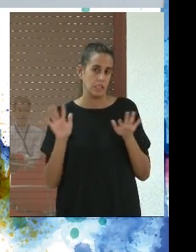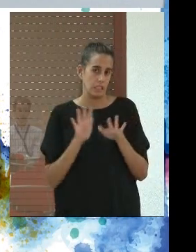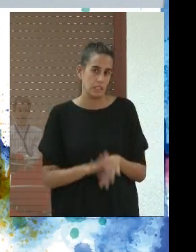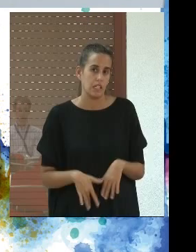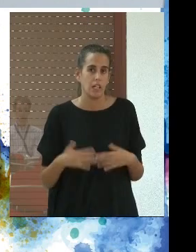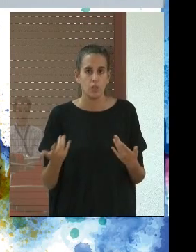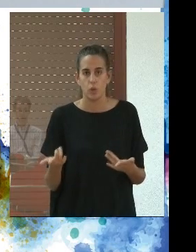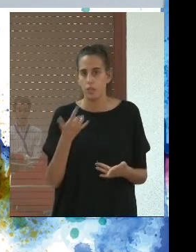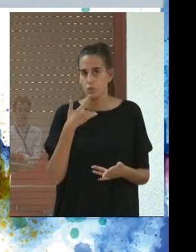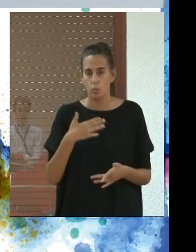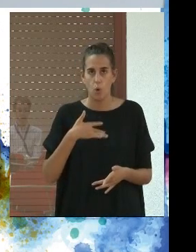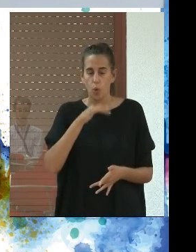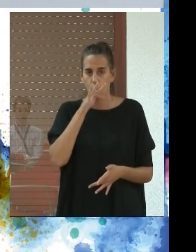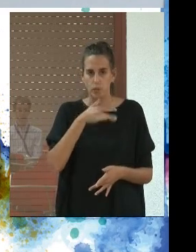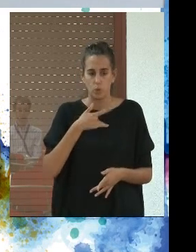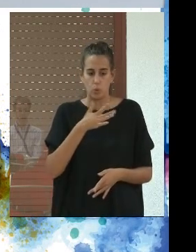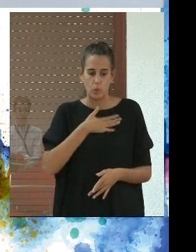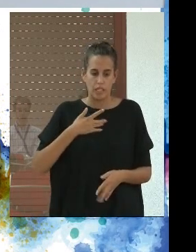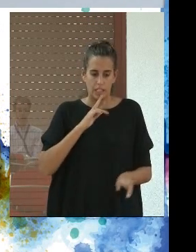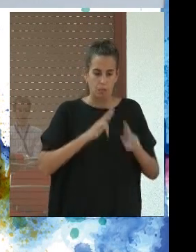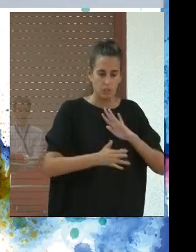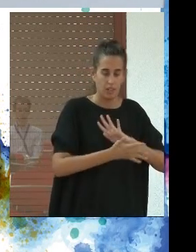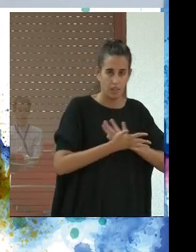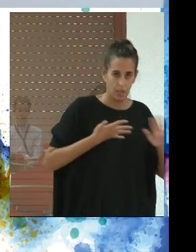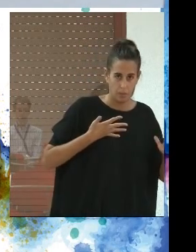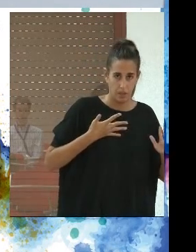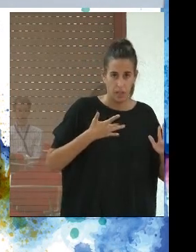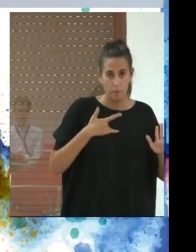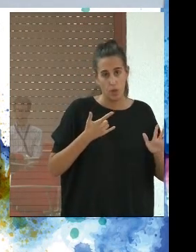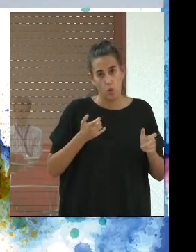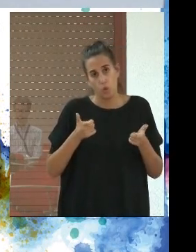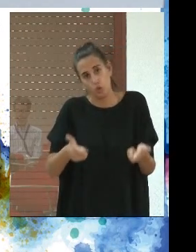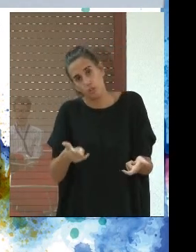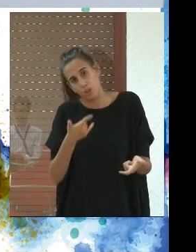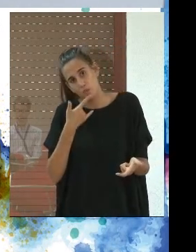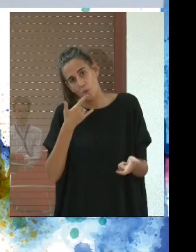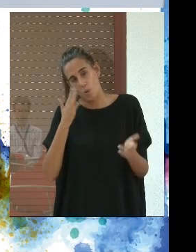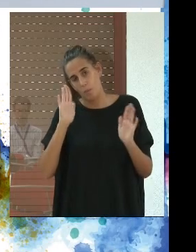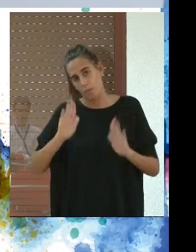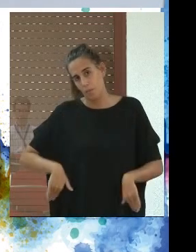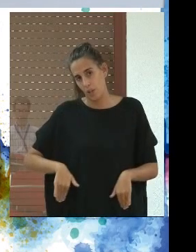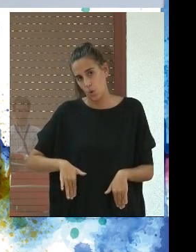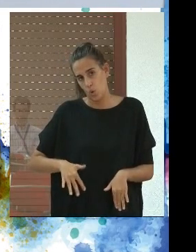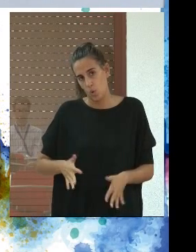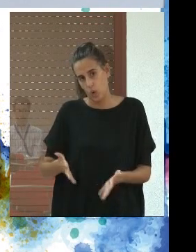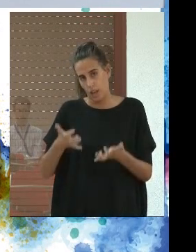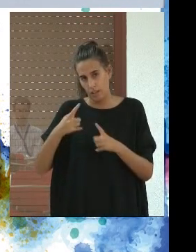system runs at a slower pace. you may end up